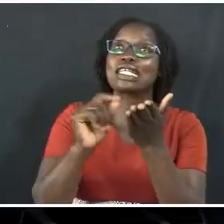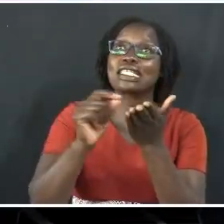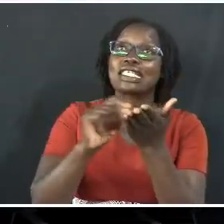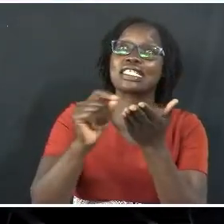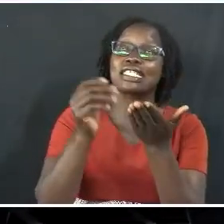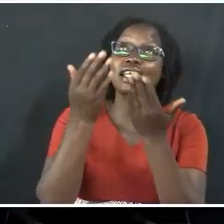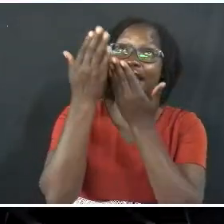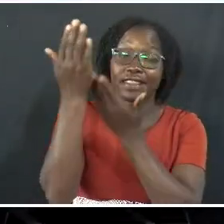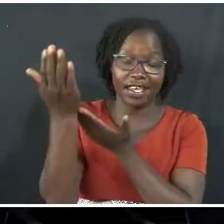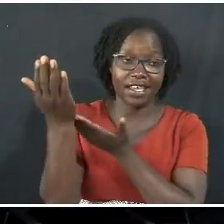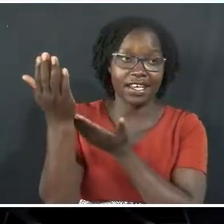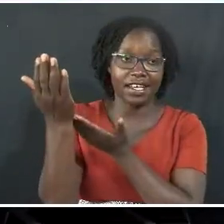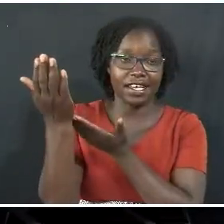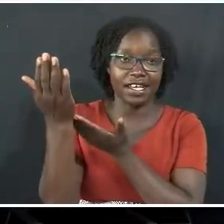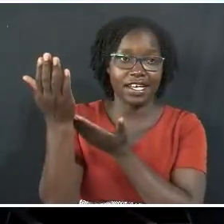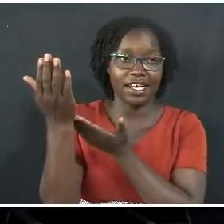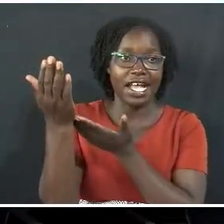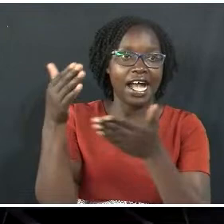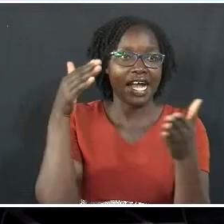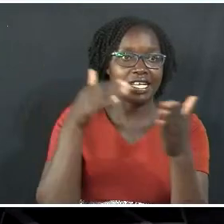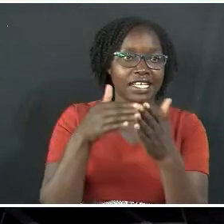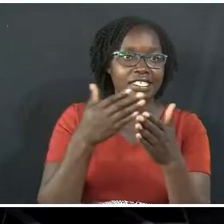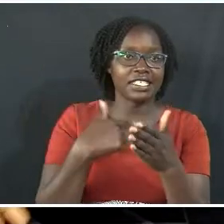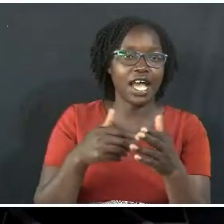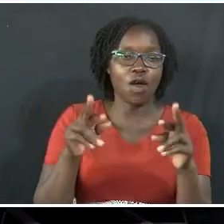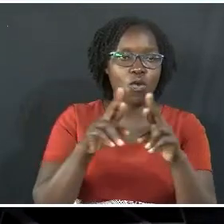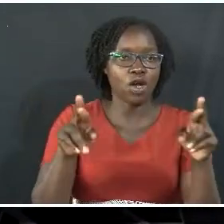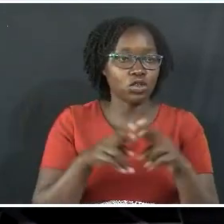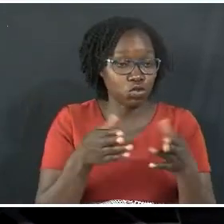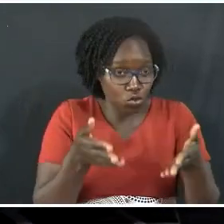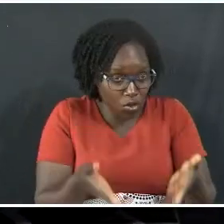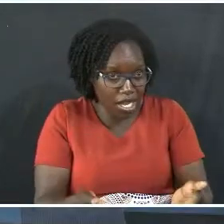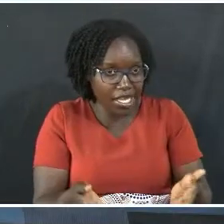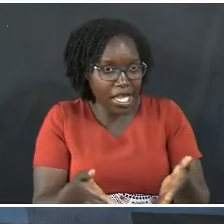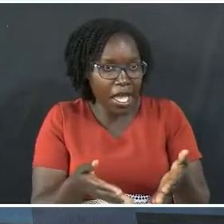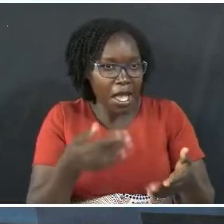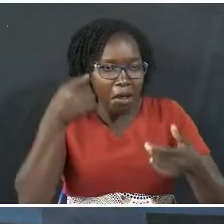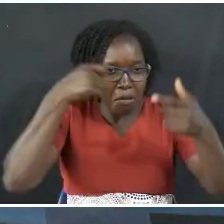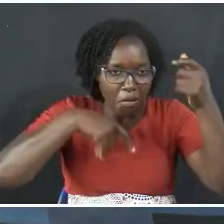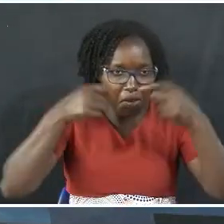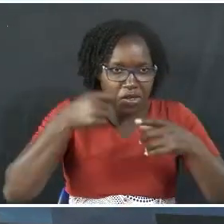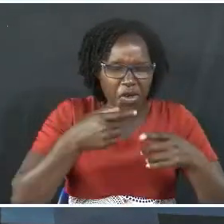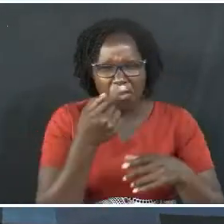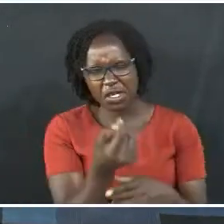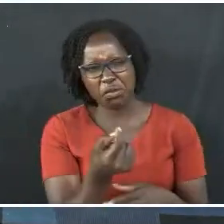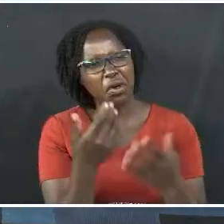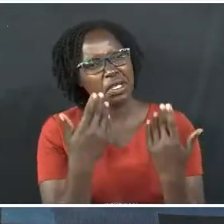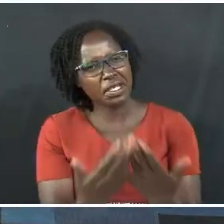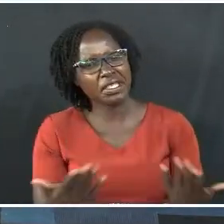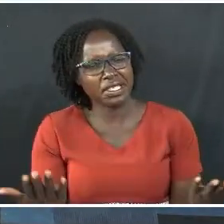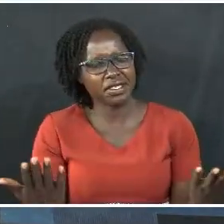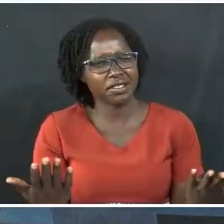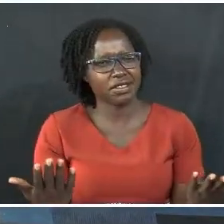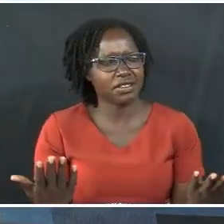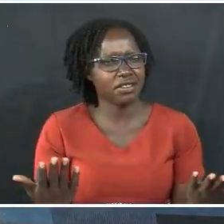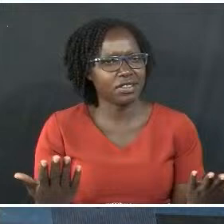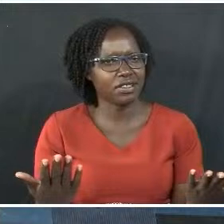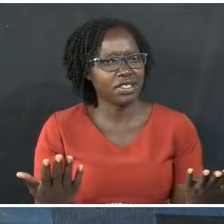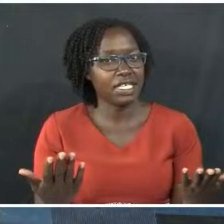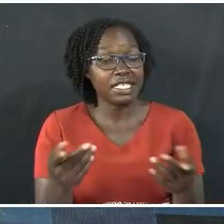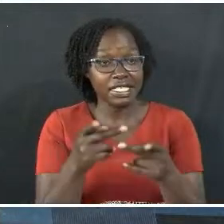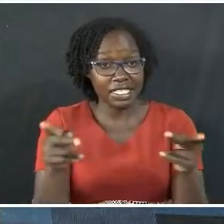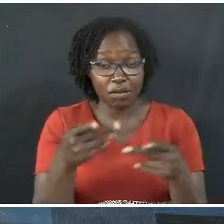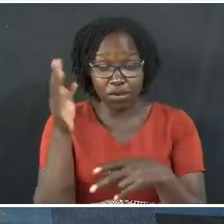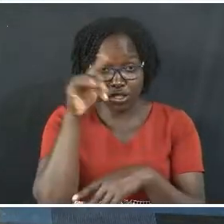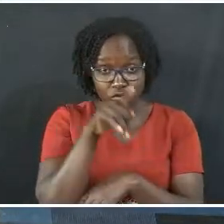written against our mansions. You are here mourning over meager things. There is a place